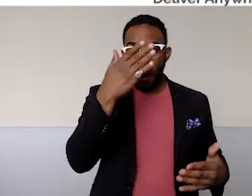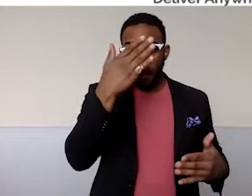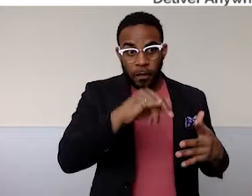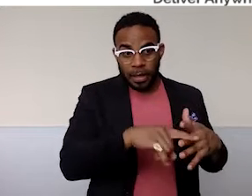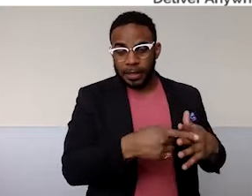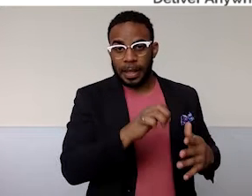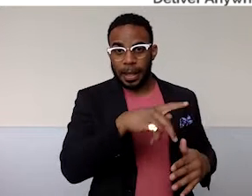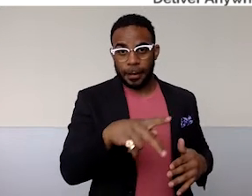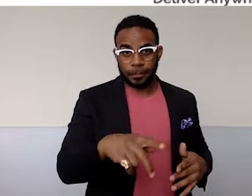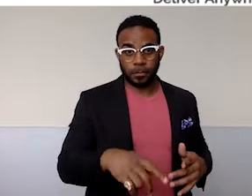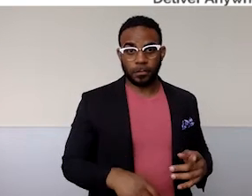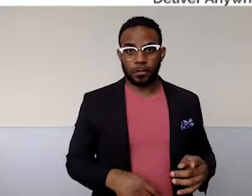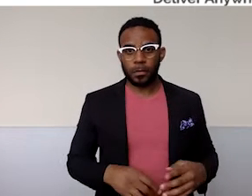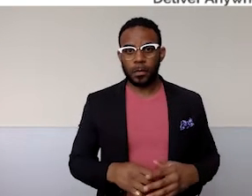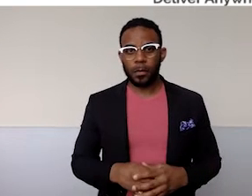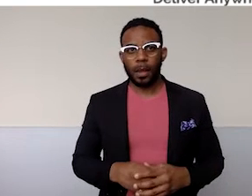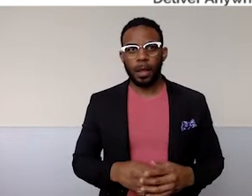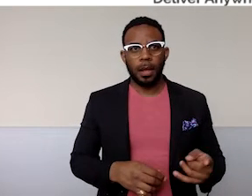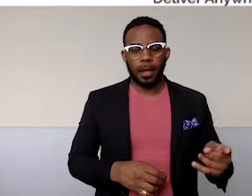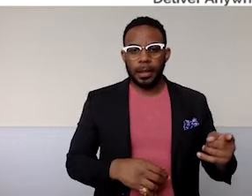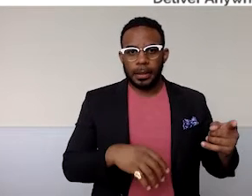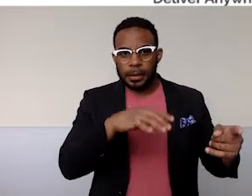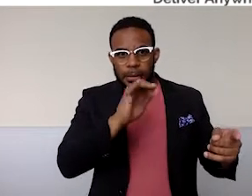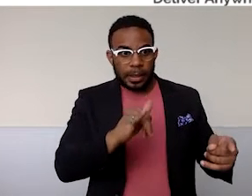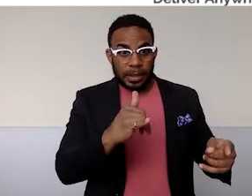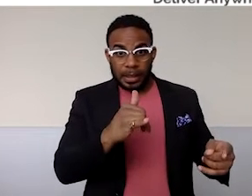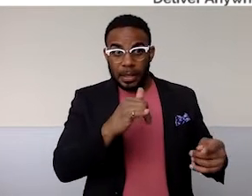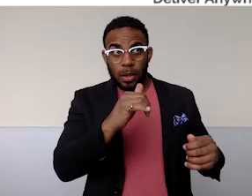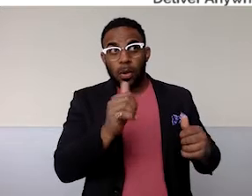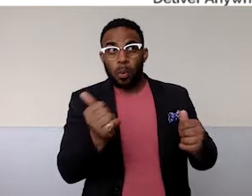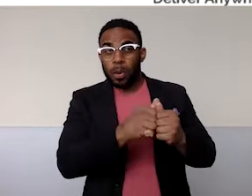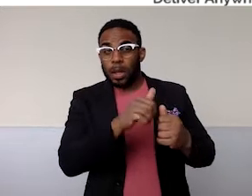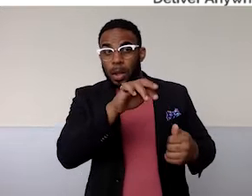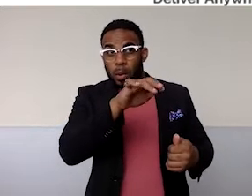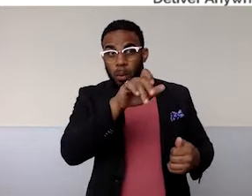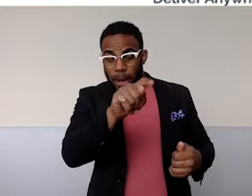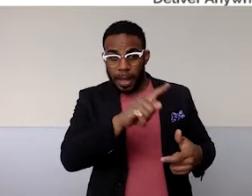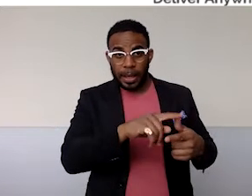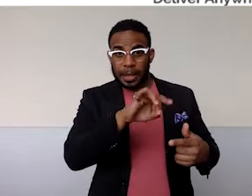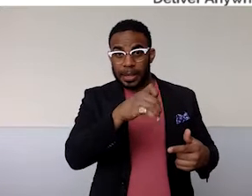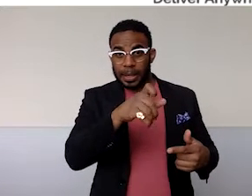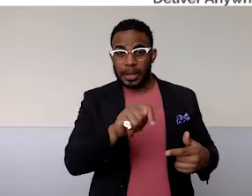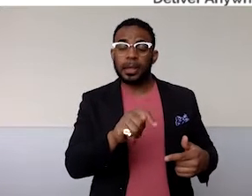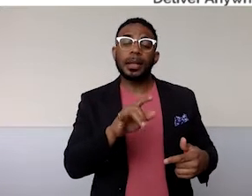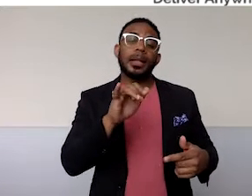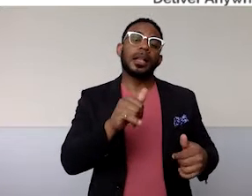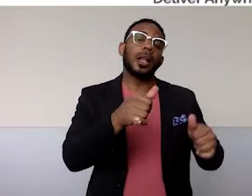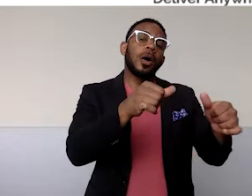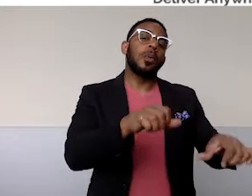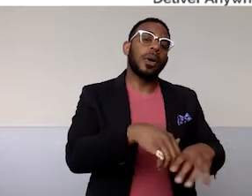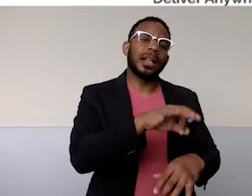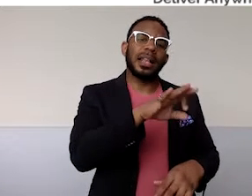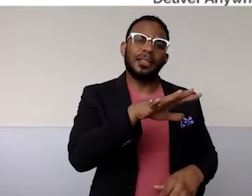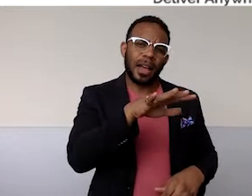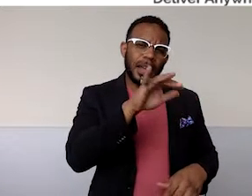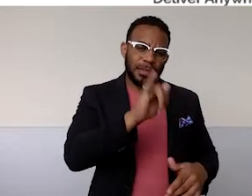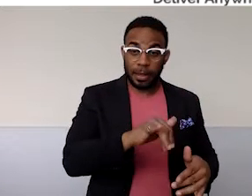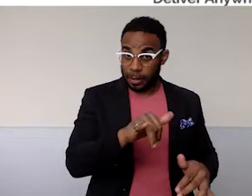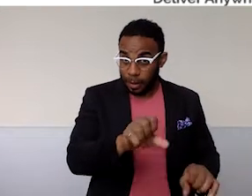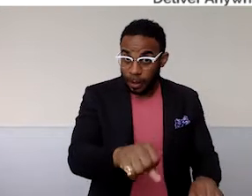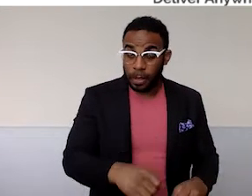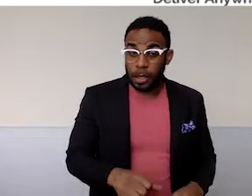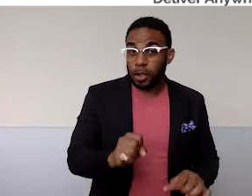application built with, don't mind me, I love React, built with React.js, and it's hosted in Netlify, for instance.